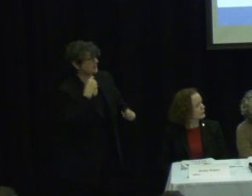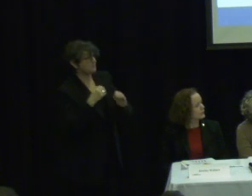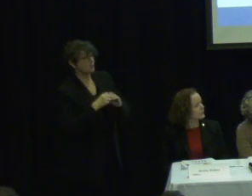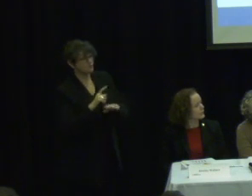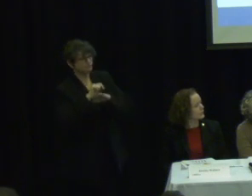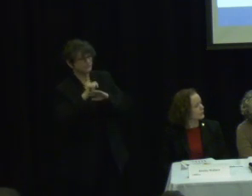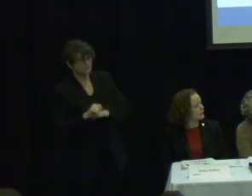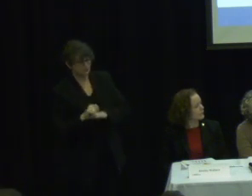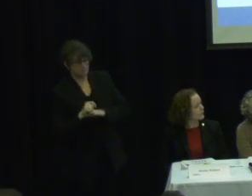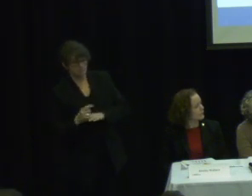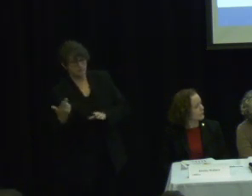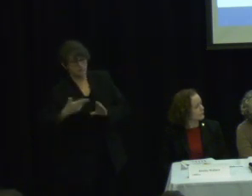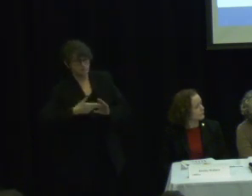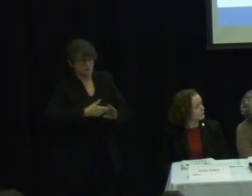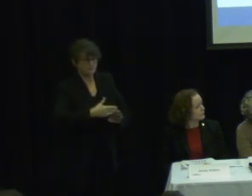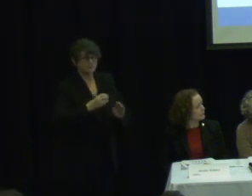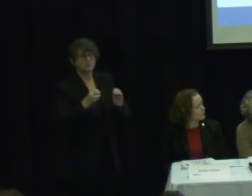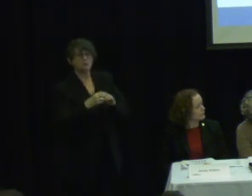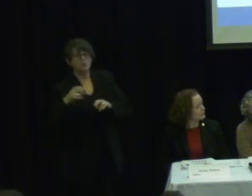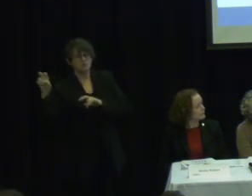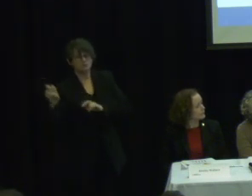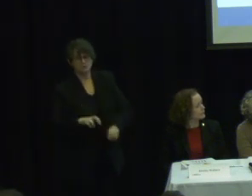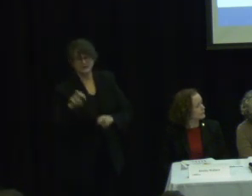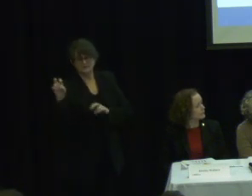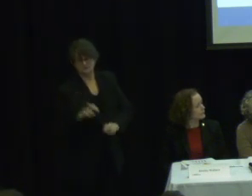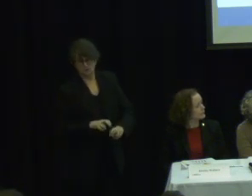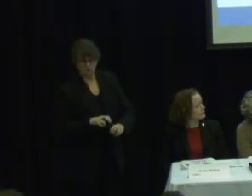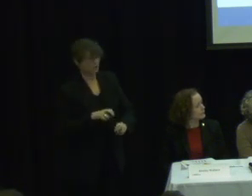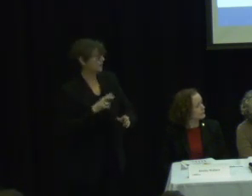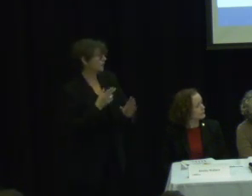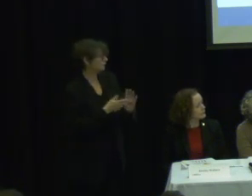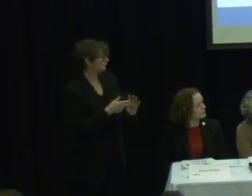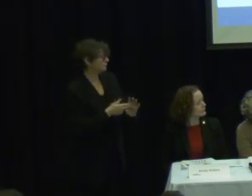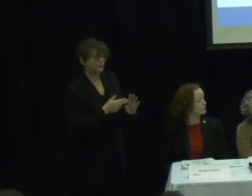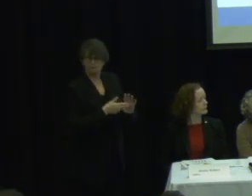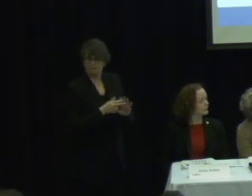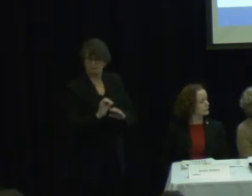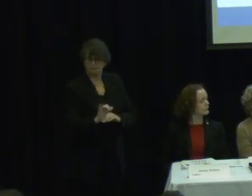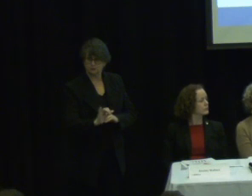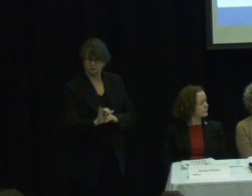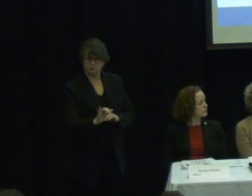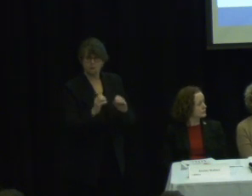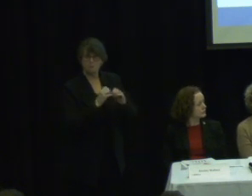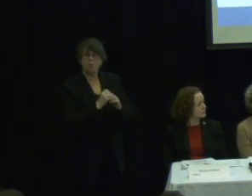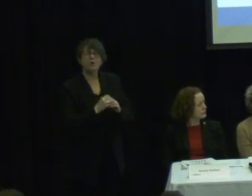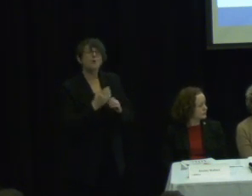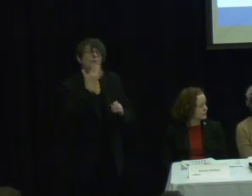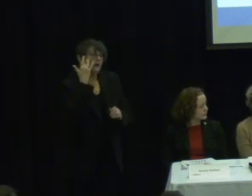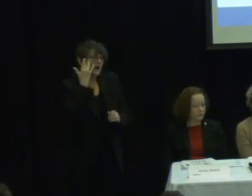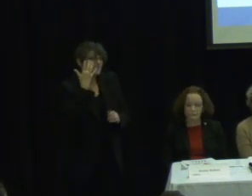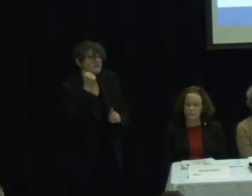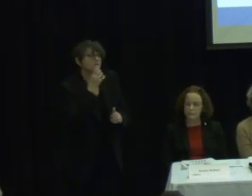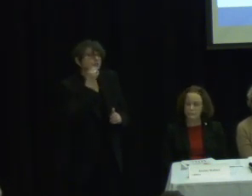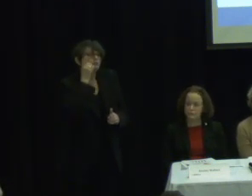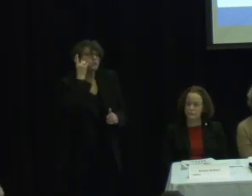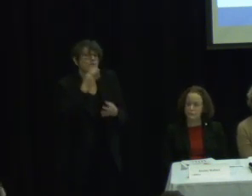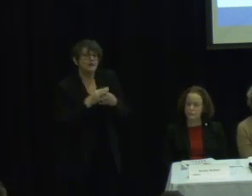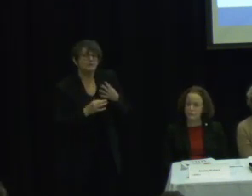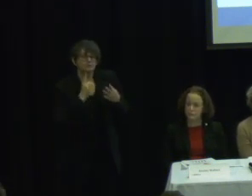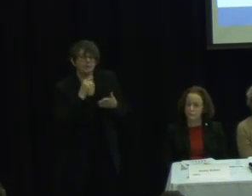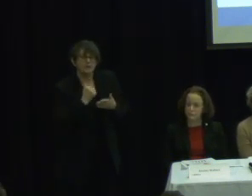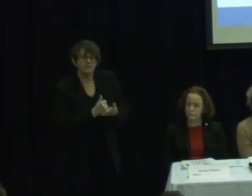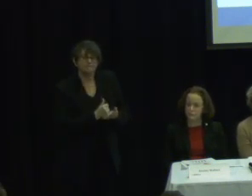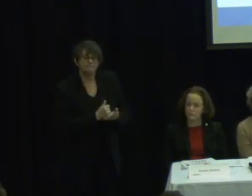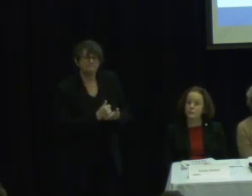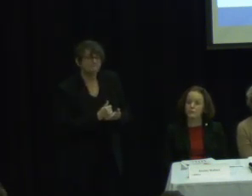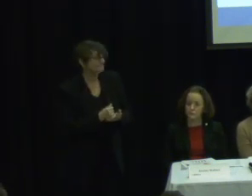transfer enrollments, and options for graduate students as well with the dorm coming on online. So I hope that helps kind of with the current year. When do we expect to see the